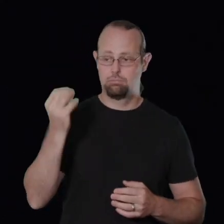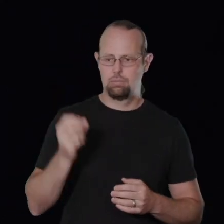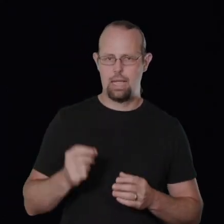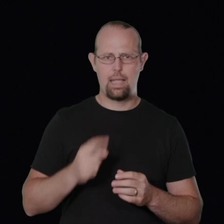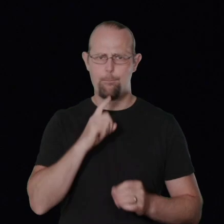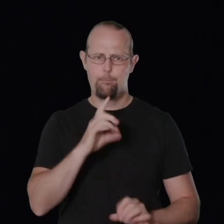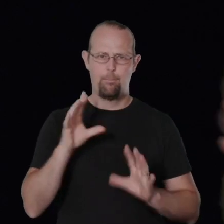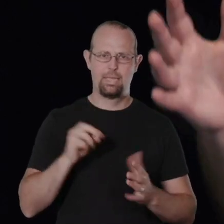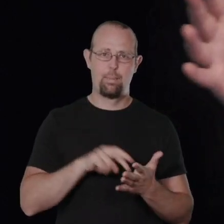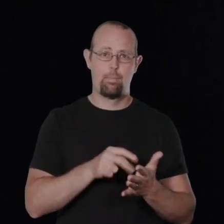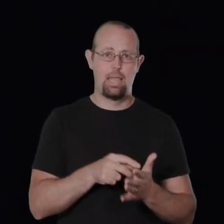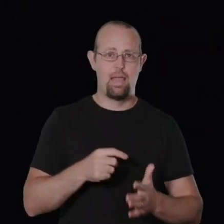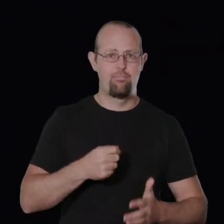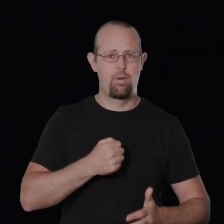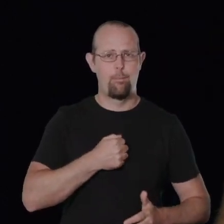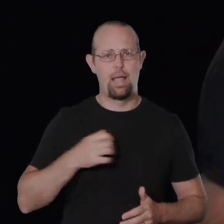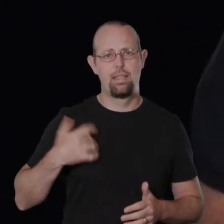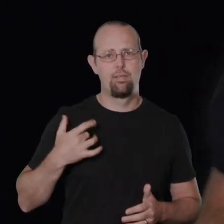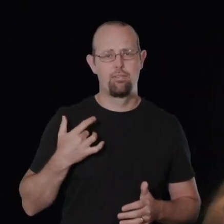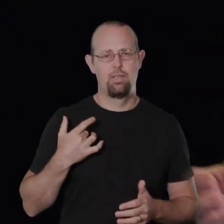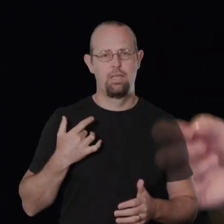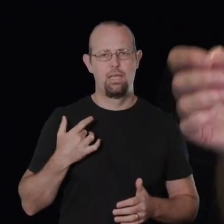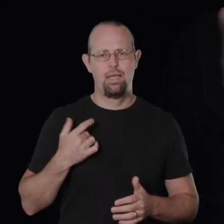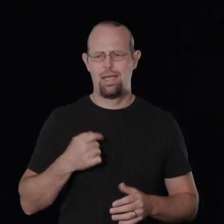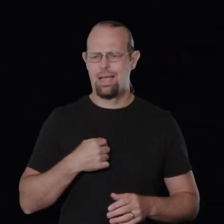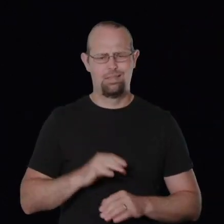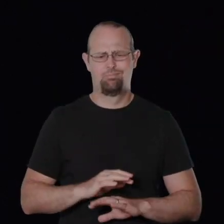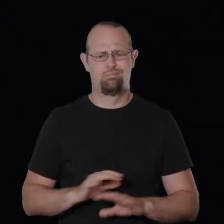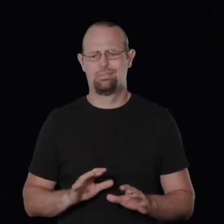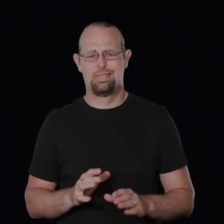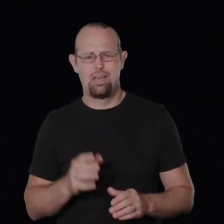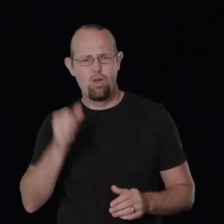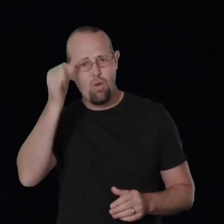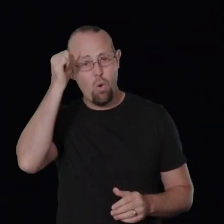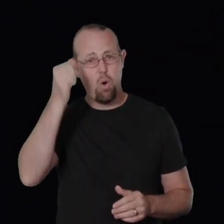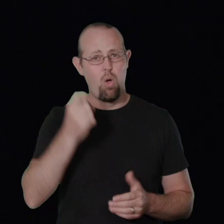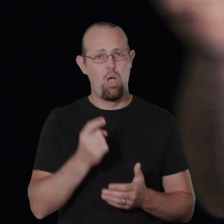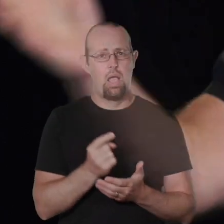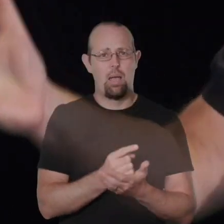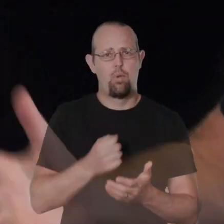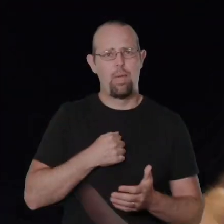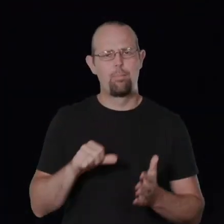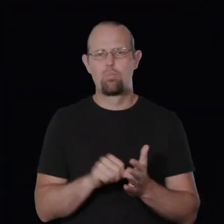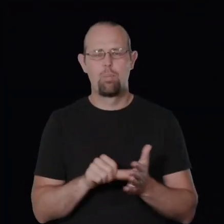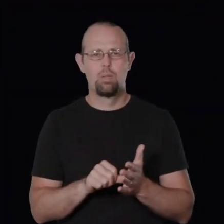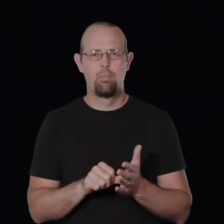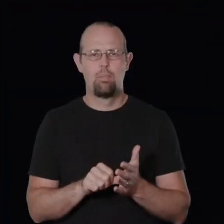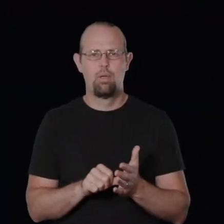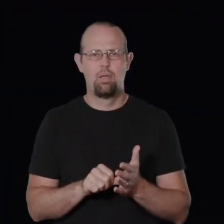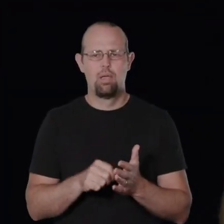life. I never knew about my predicament. I would been on the wrong path since the beginning, so I never even knew it was the wrong